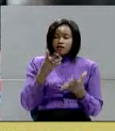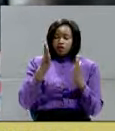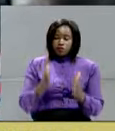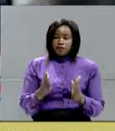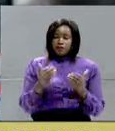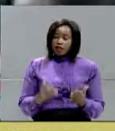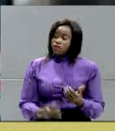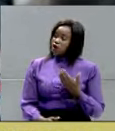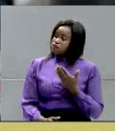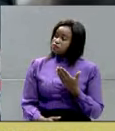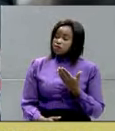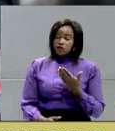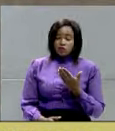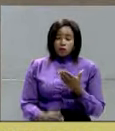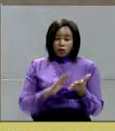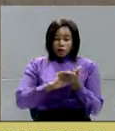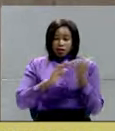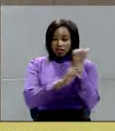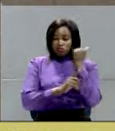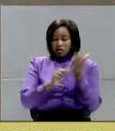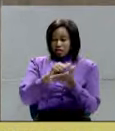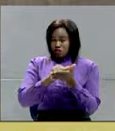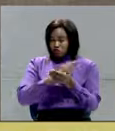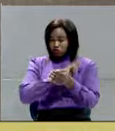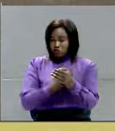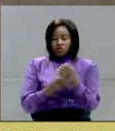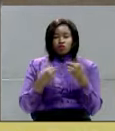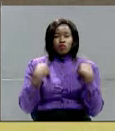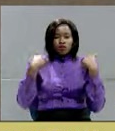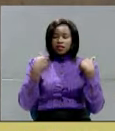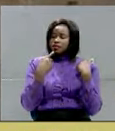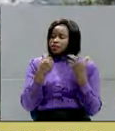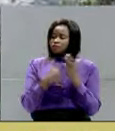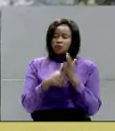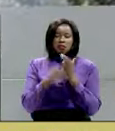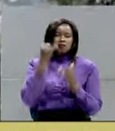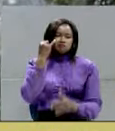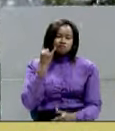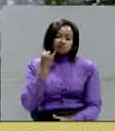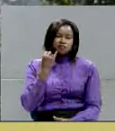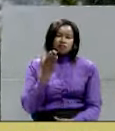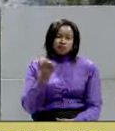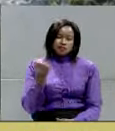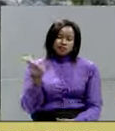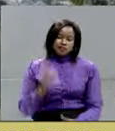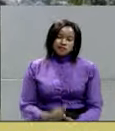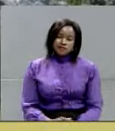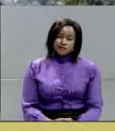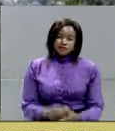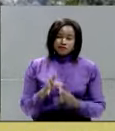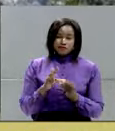District Natural Resources Officer, says the problem is serious. Dorcas Muno, UBC